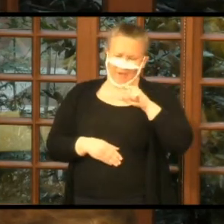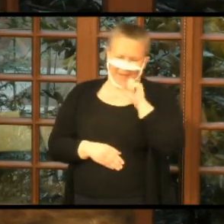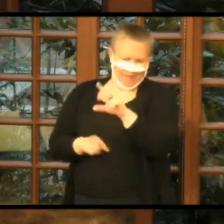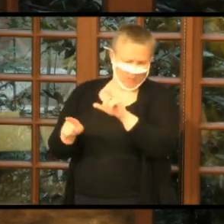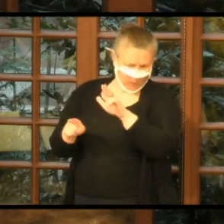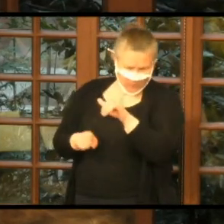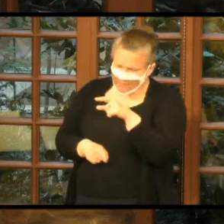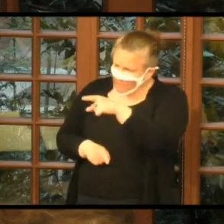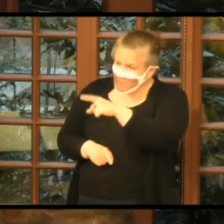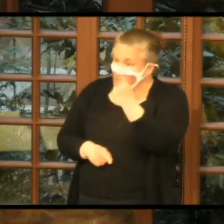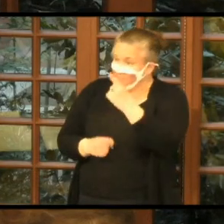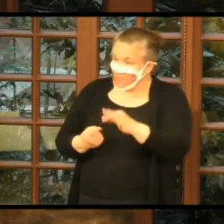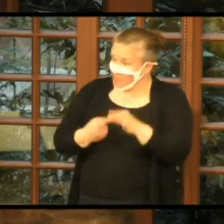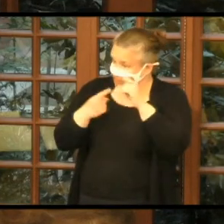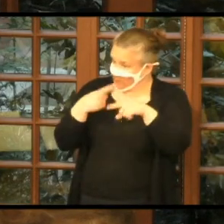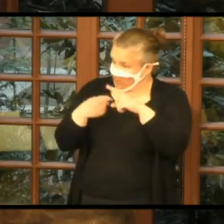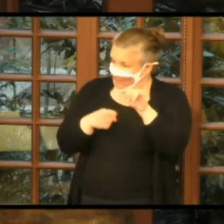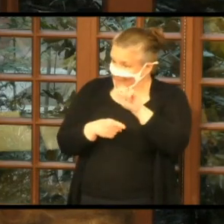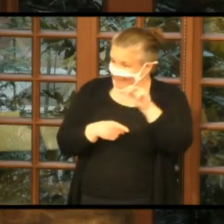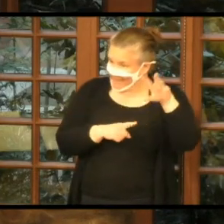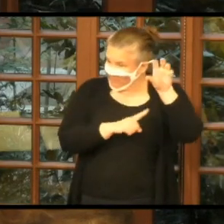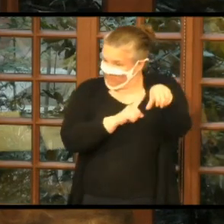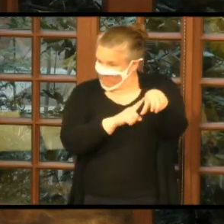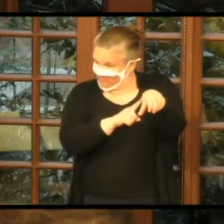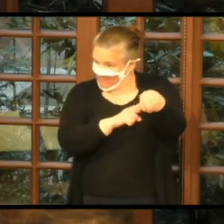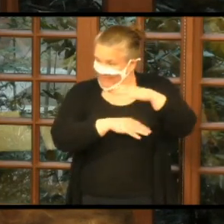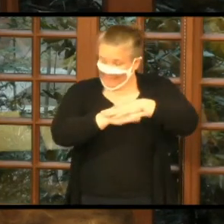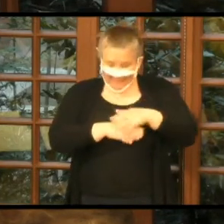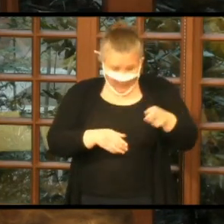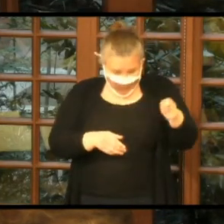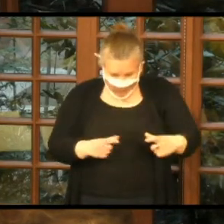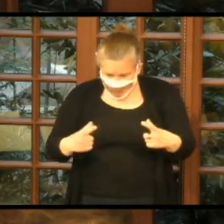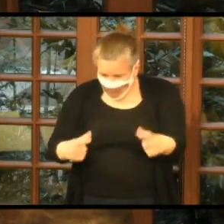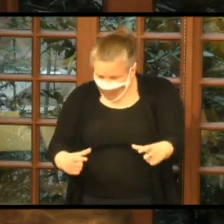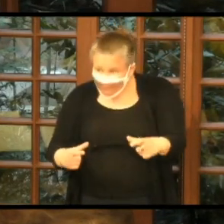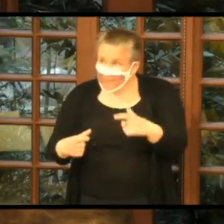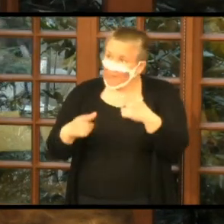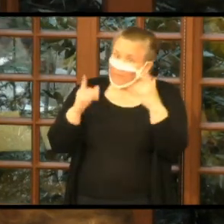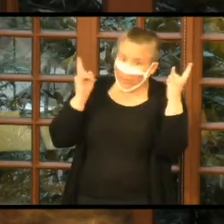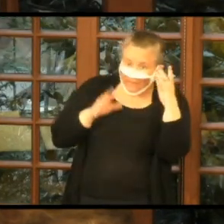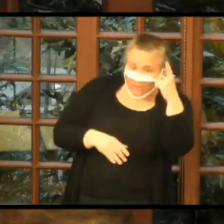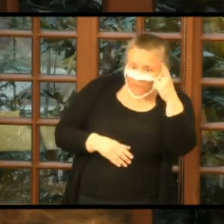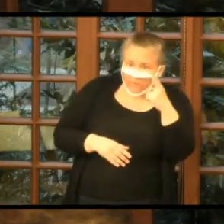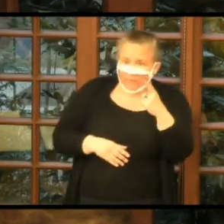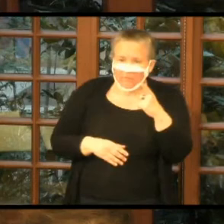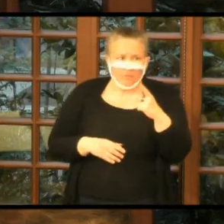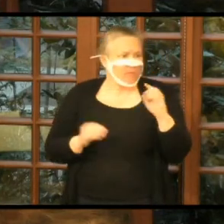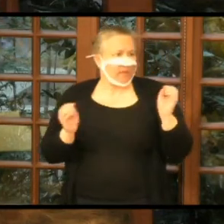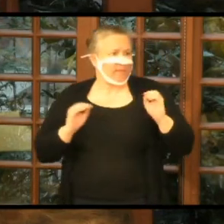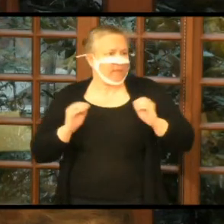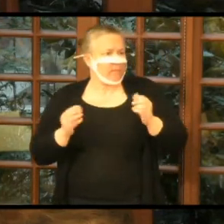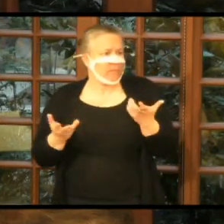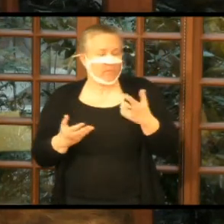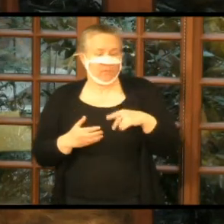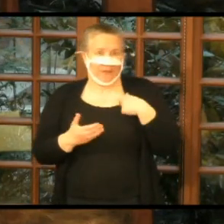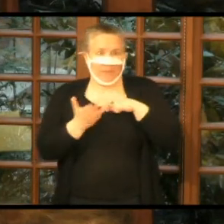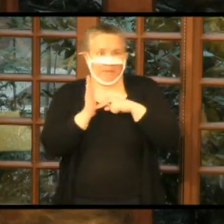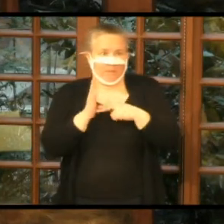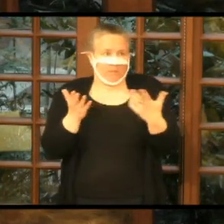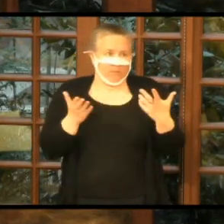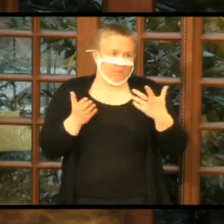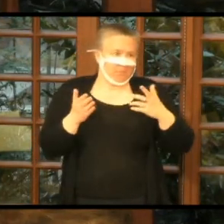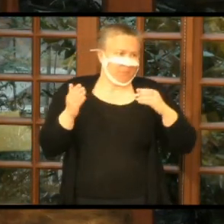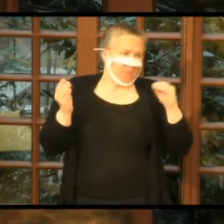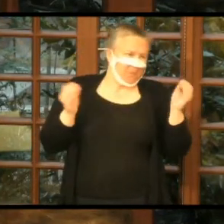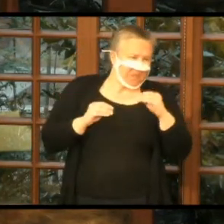if there was something special about the inn, the table setting, the waitress. Nothing, Lucy said. I mean, nothing I